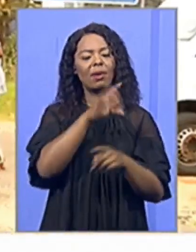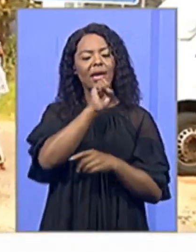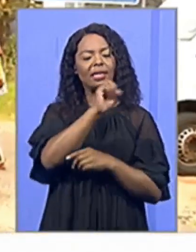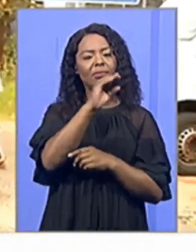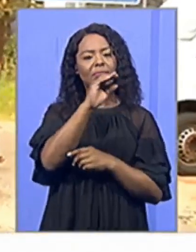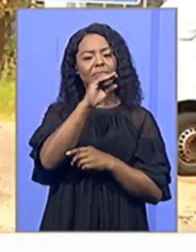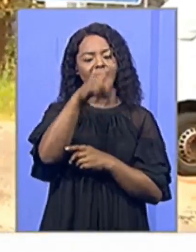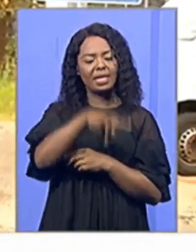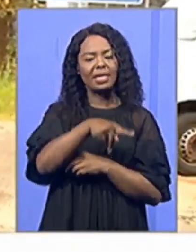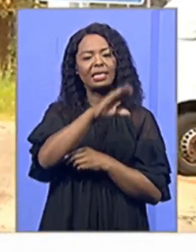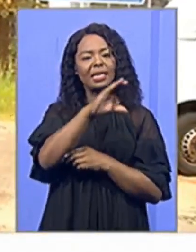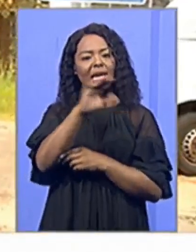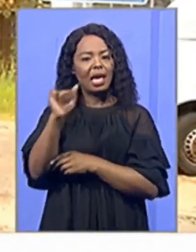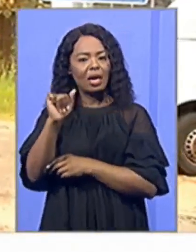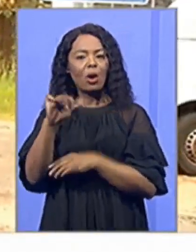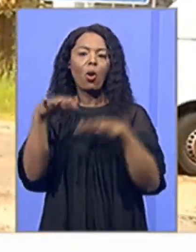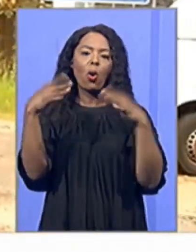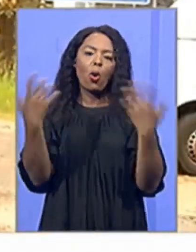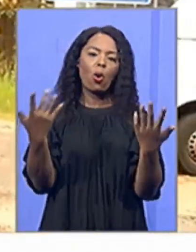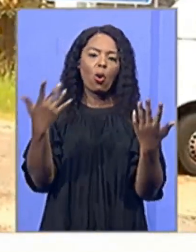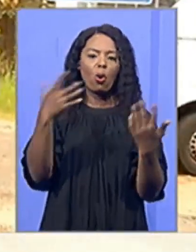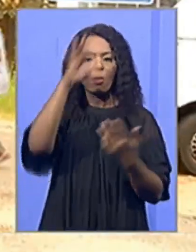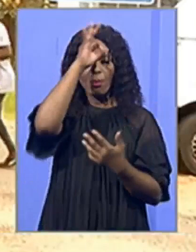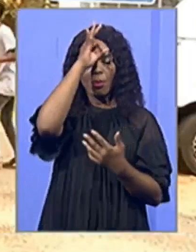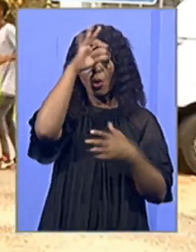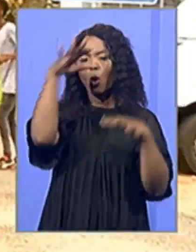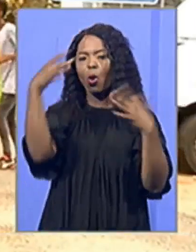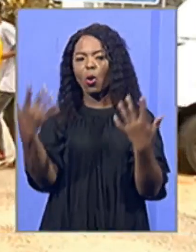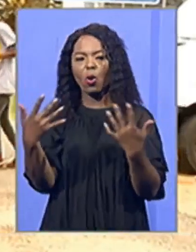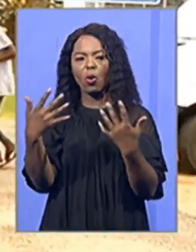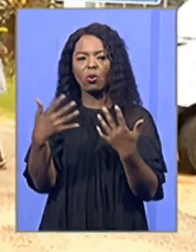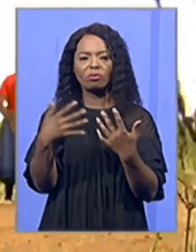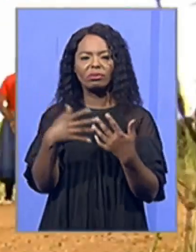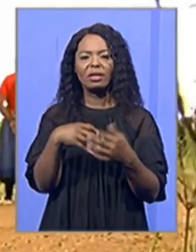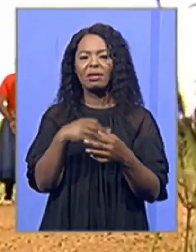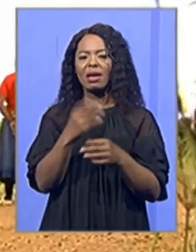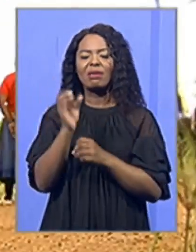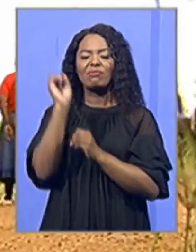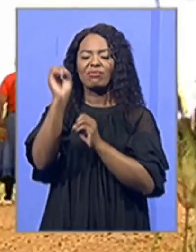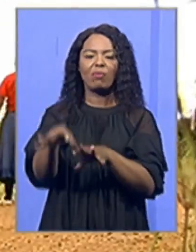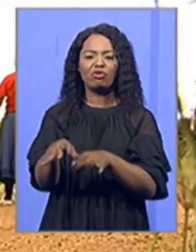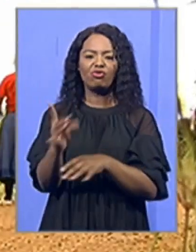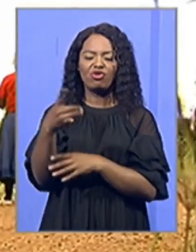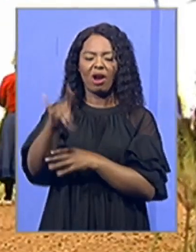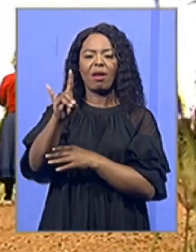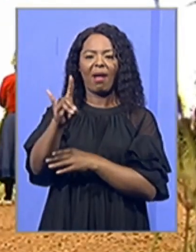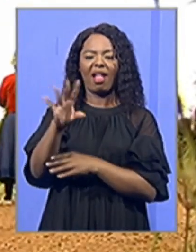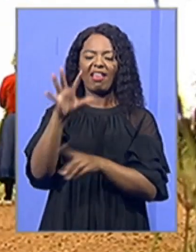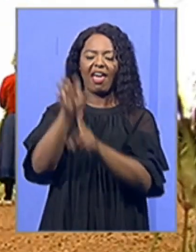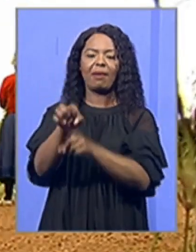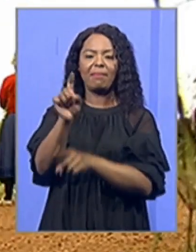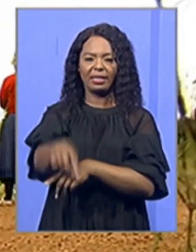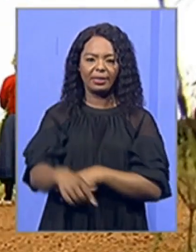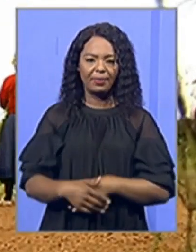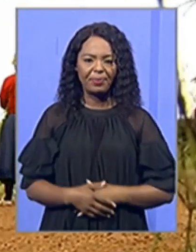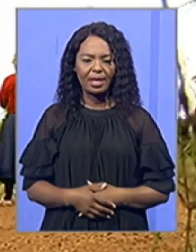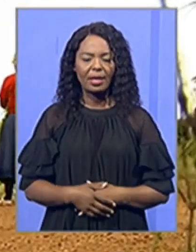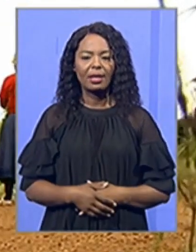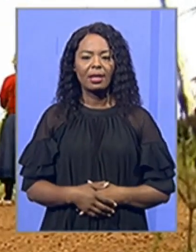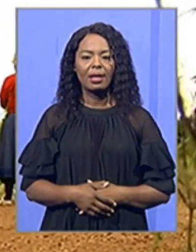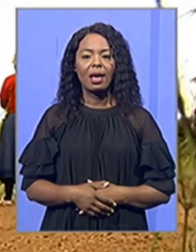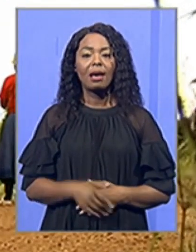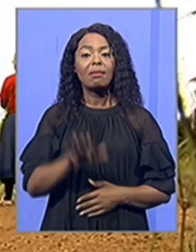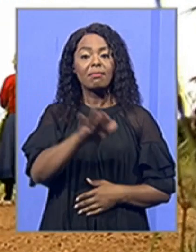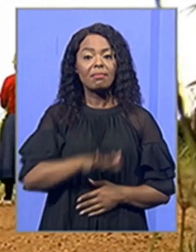be given to zoo or nature reserves. Baahi ba ikutla ba sa bolokeha ka mora tlhaselo